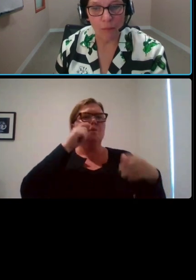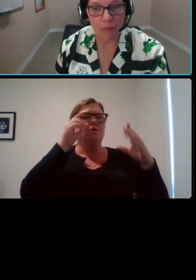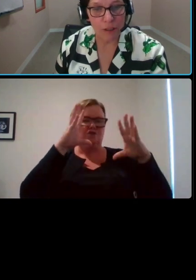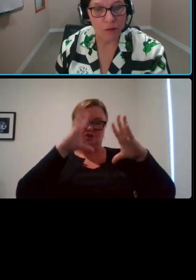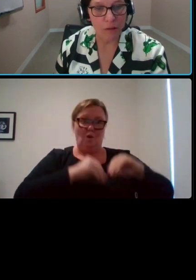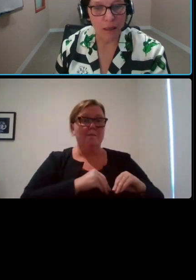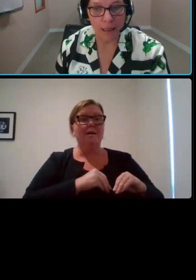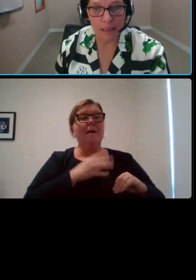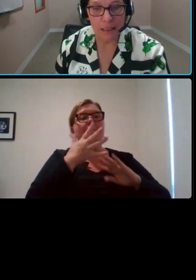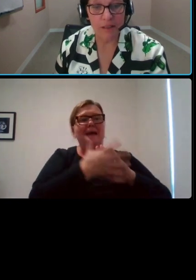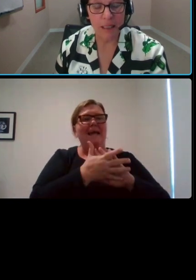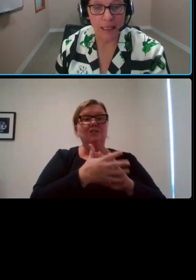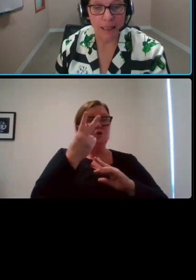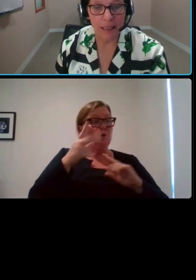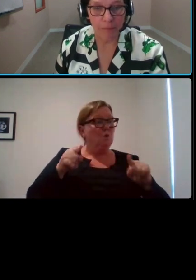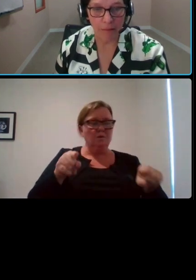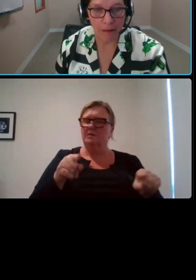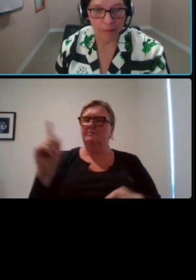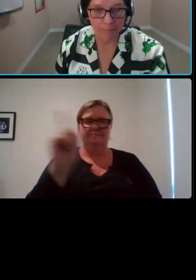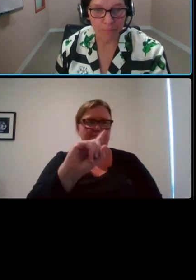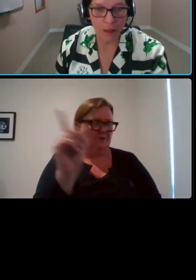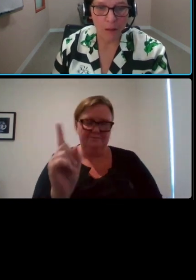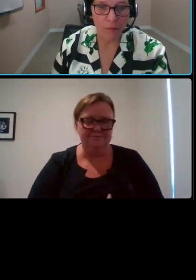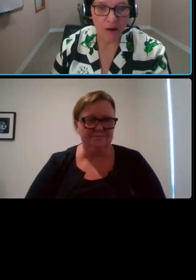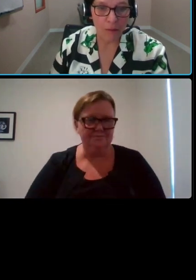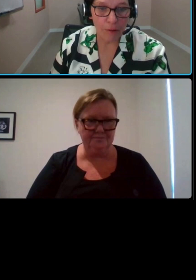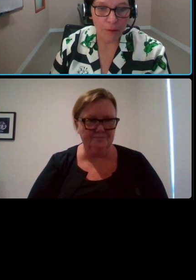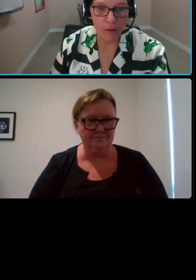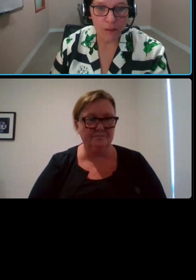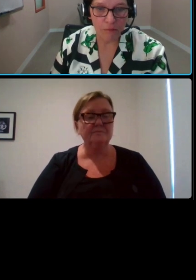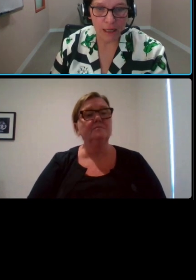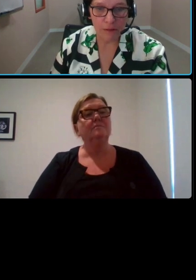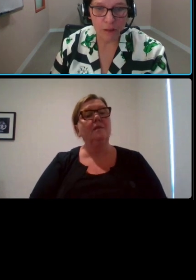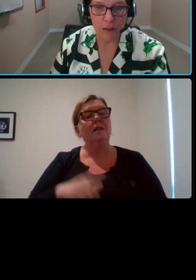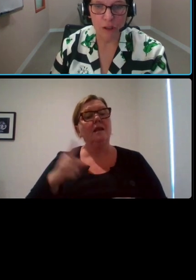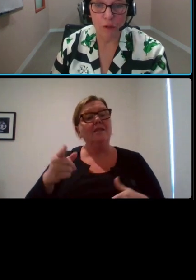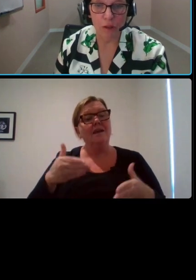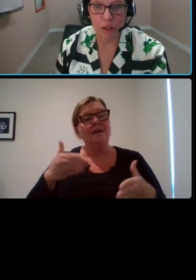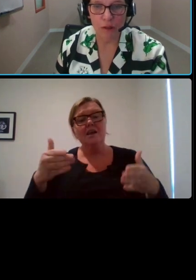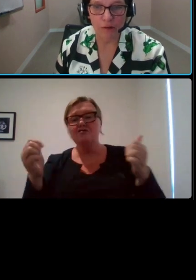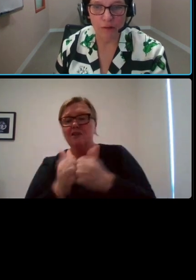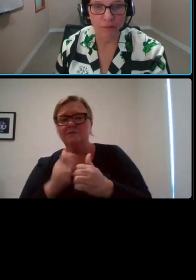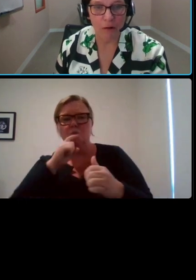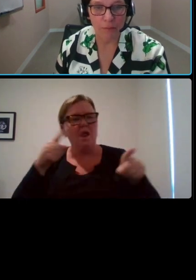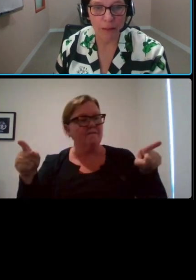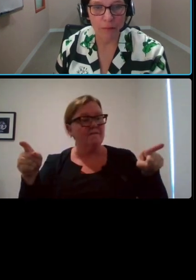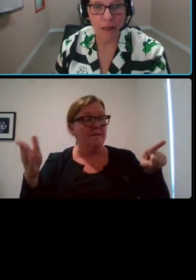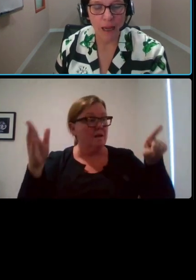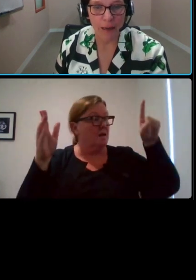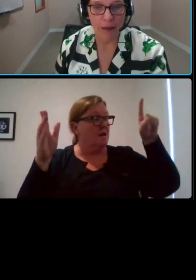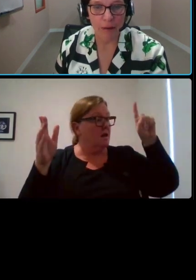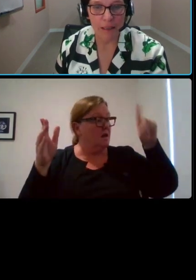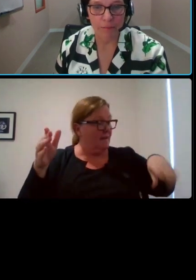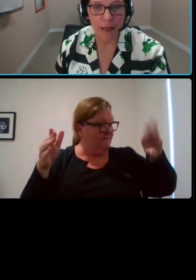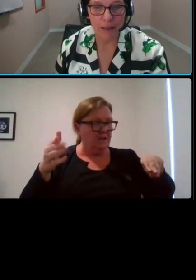we won't need to operate two legislative schemes in parallel. Proposed arrangements will ensure continuity of care for older